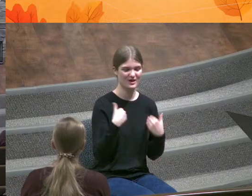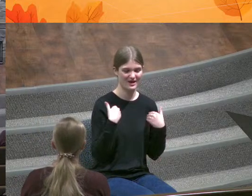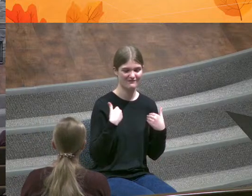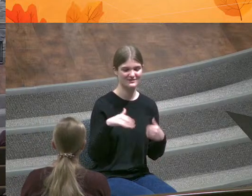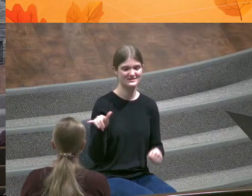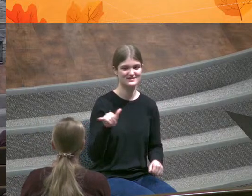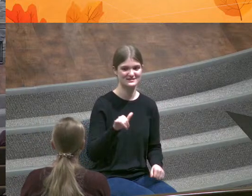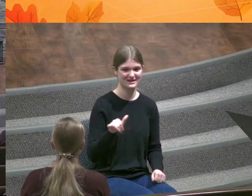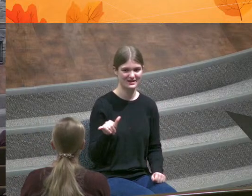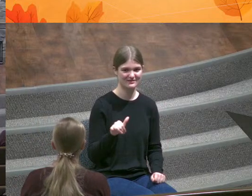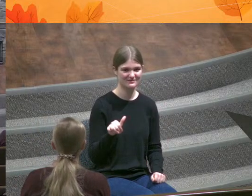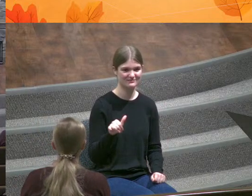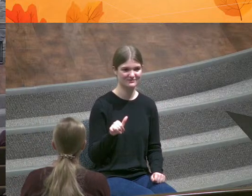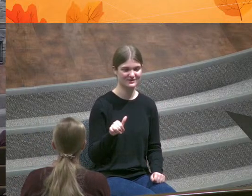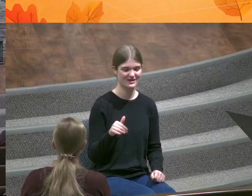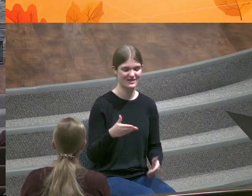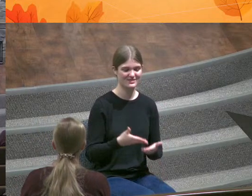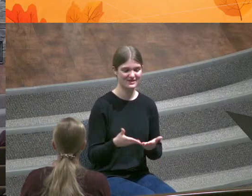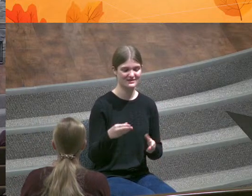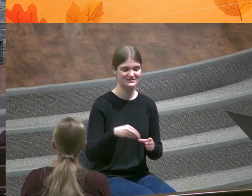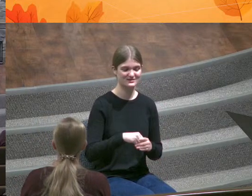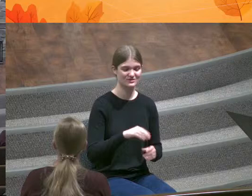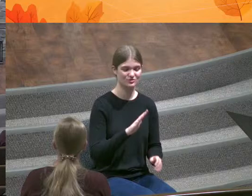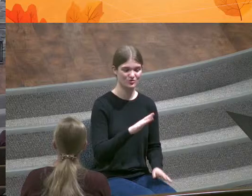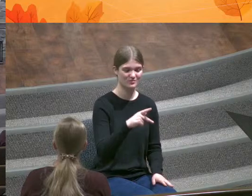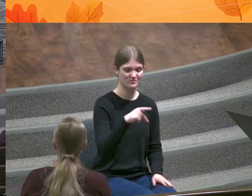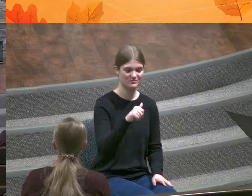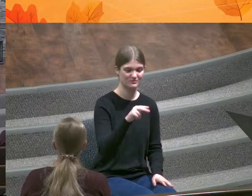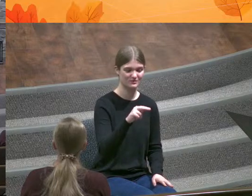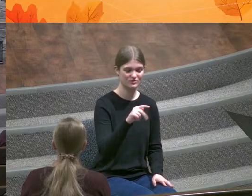finished or if you could grow spiritual riches.